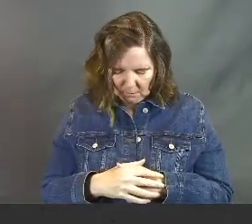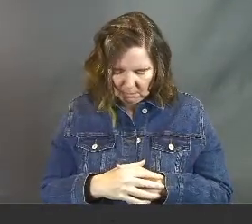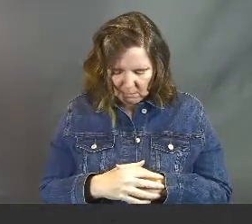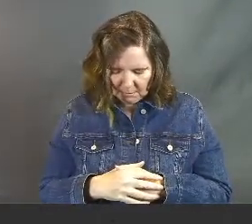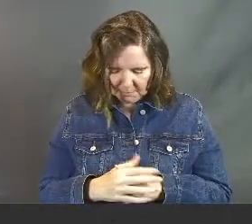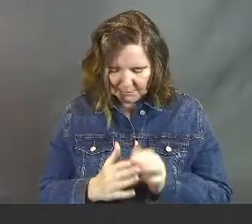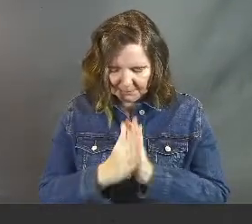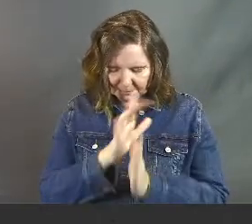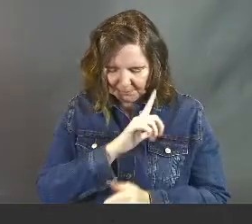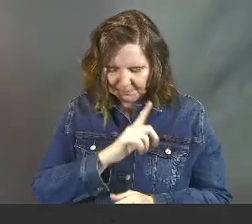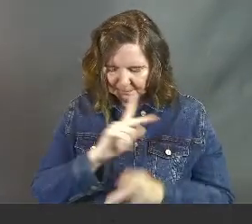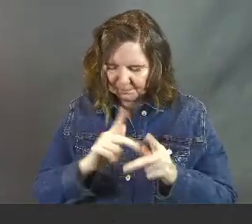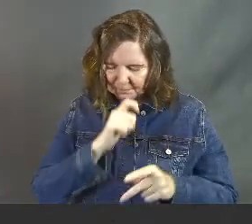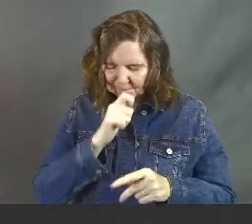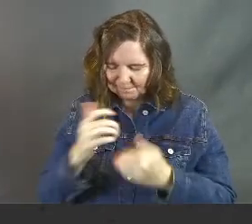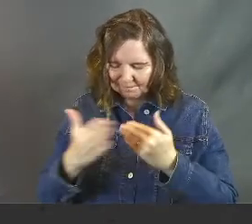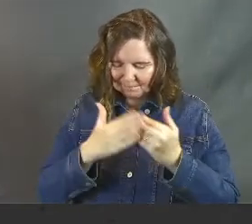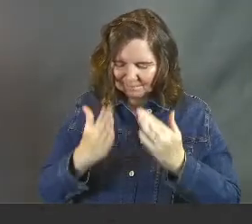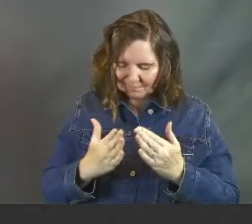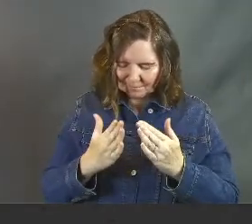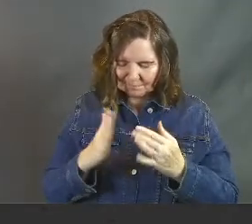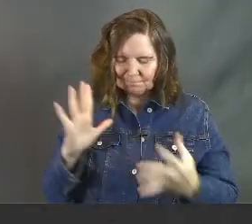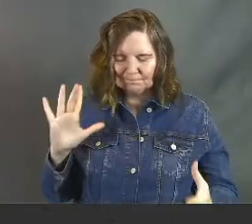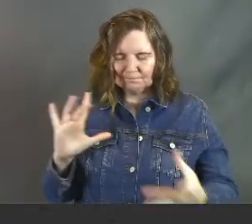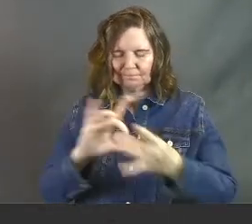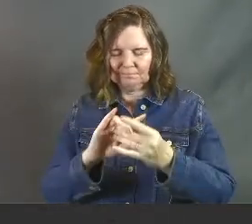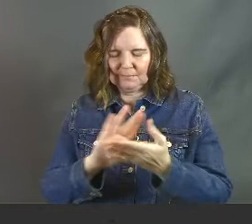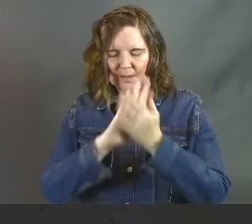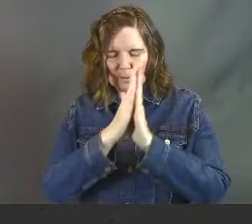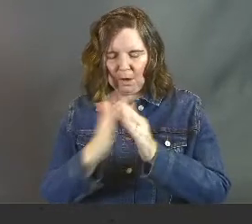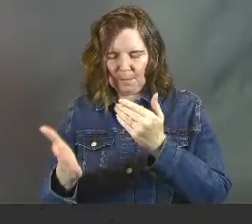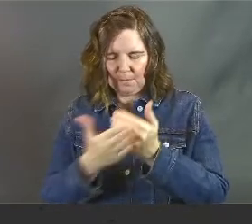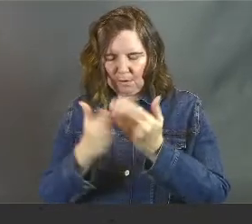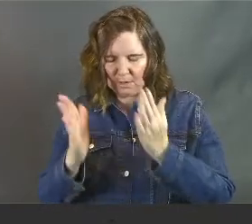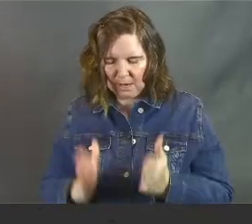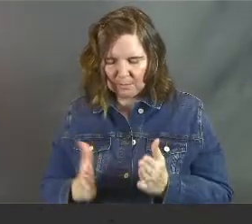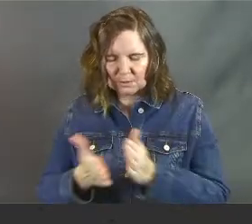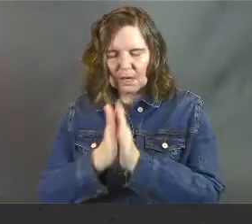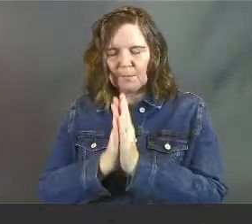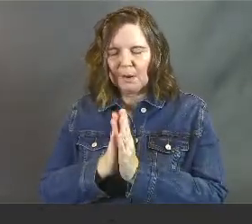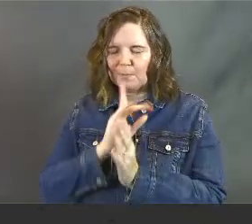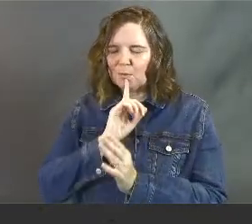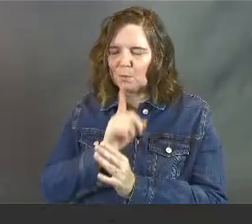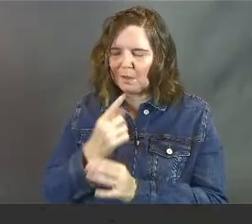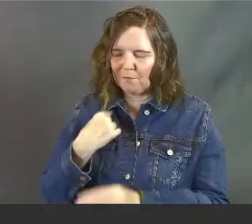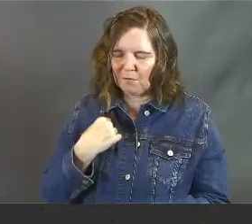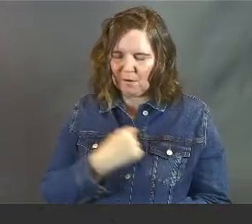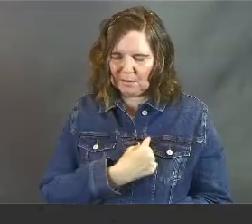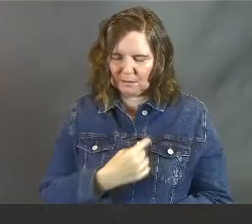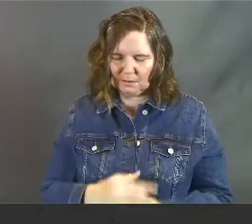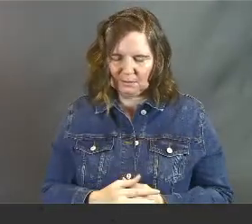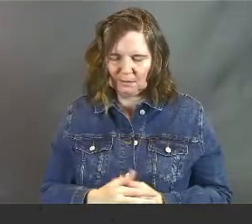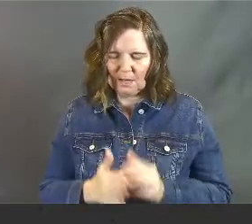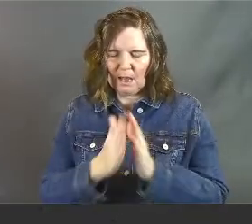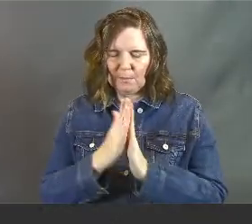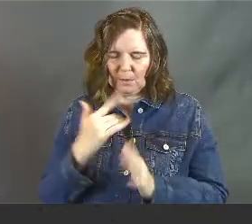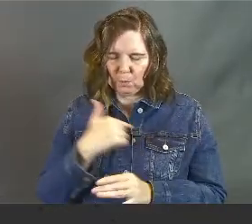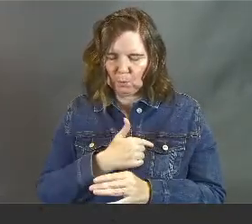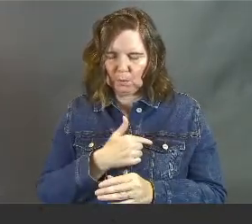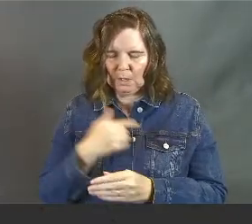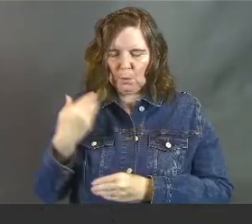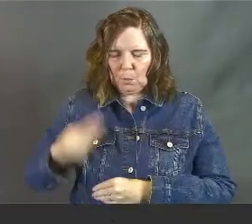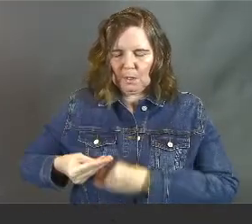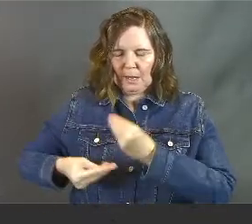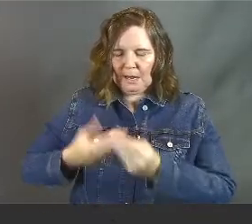I pray, Lord, that where people are not our neighbors, we make them our neighbor. God, I pray it'd be real for us. I pray that we would hand